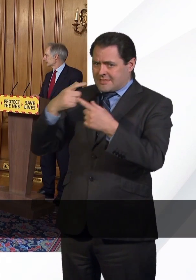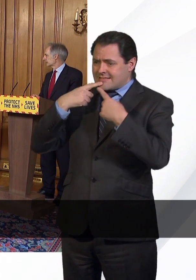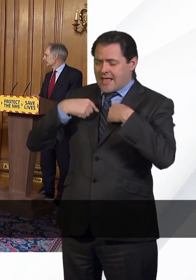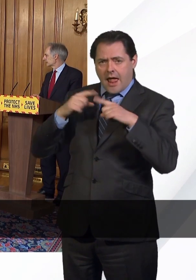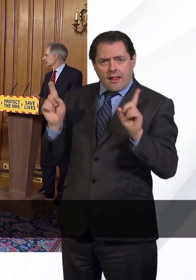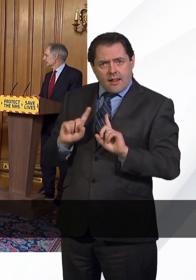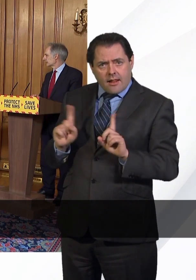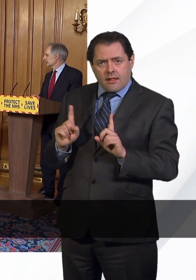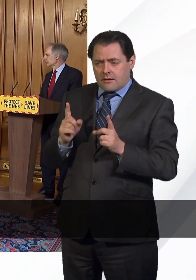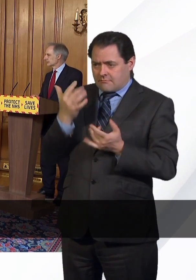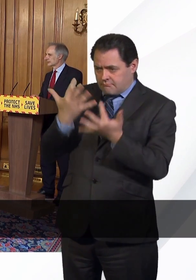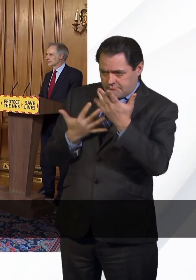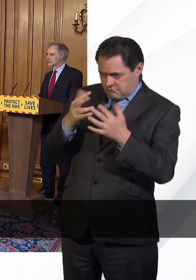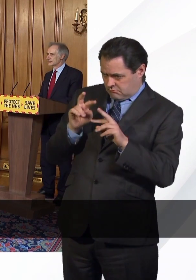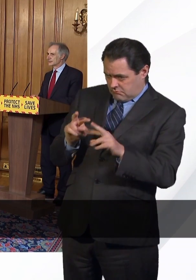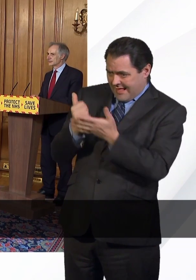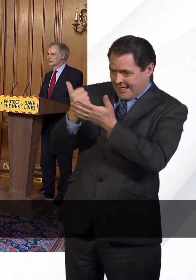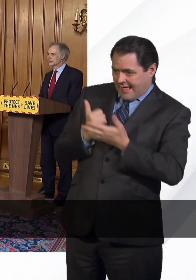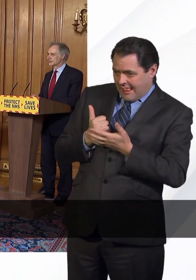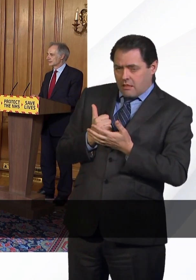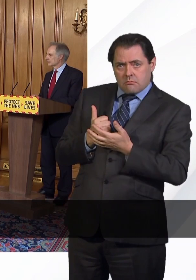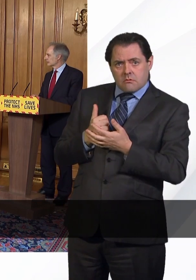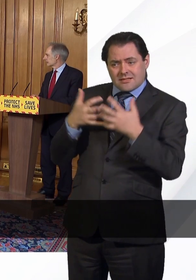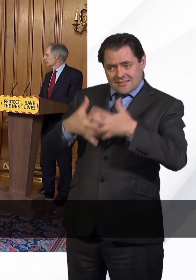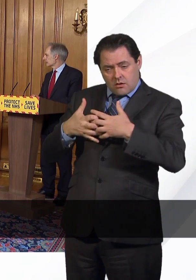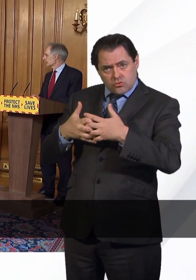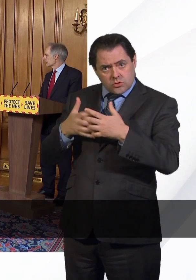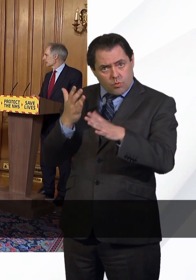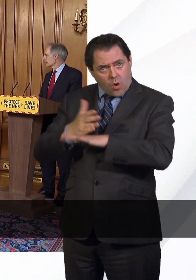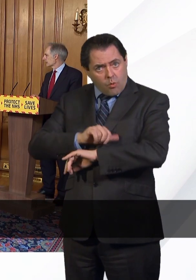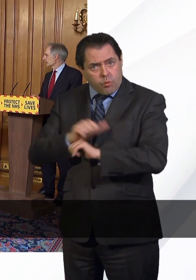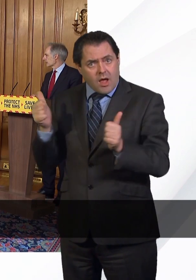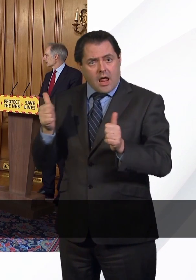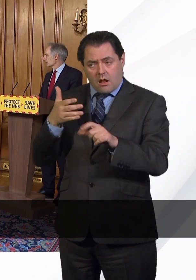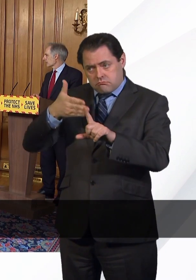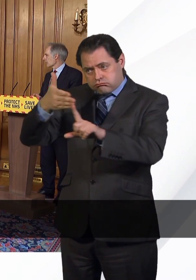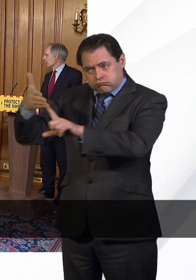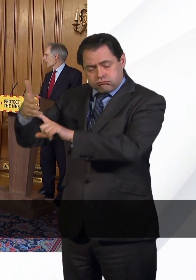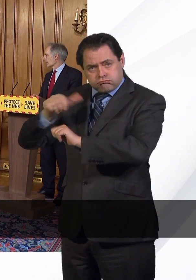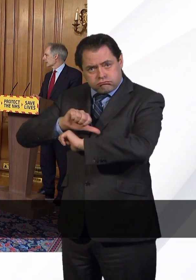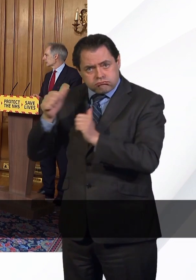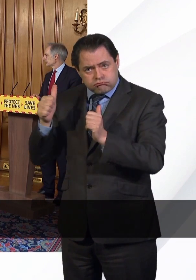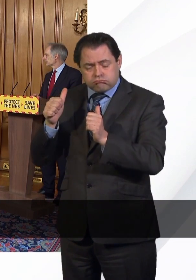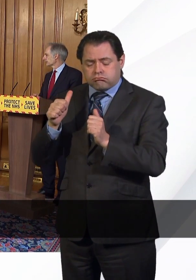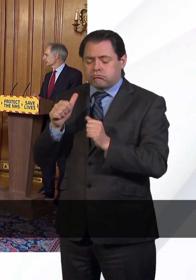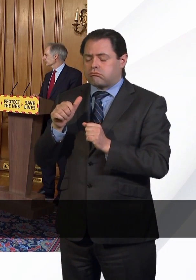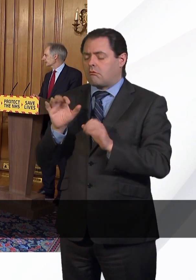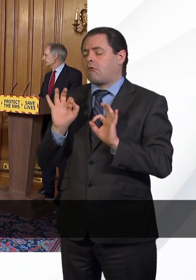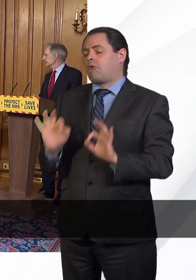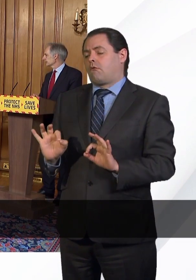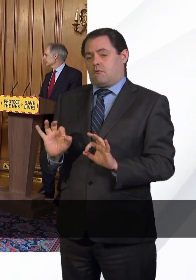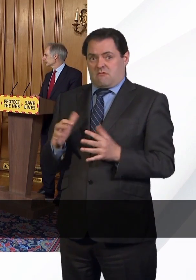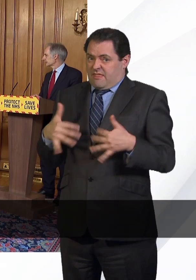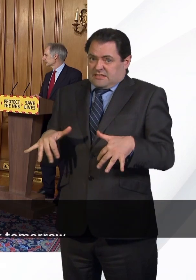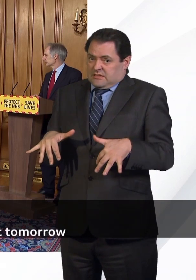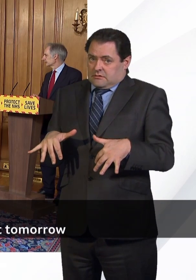becomes recognised by the technology, and the link from that to the human contact tracing